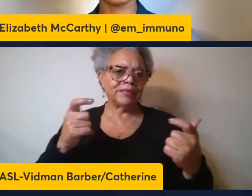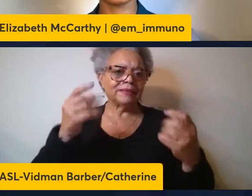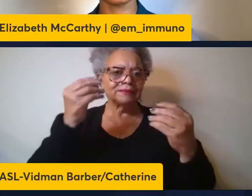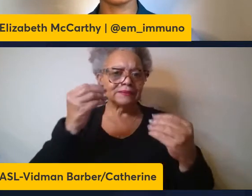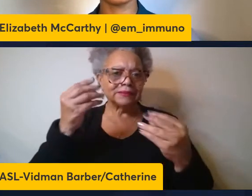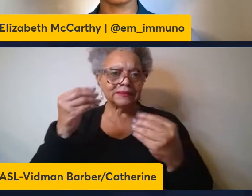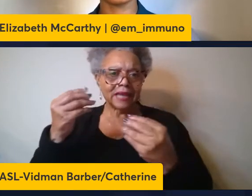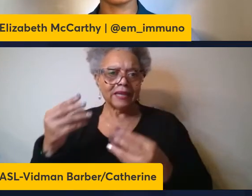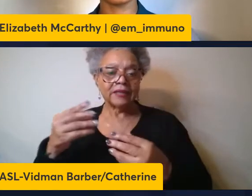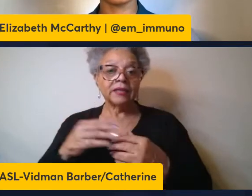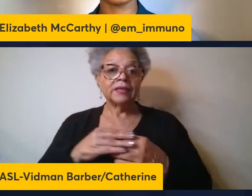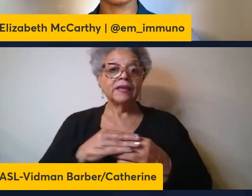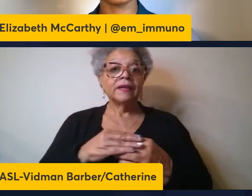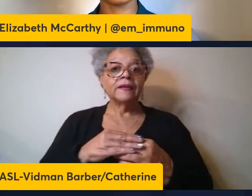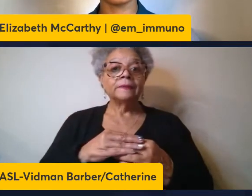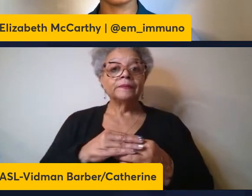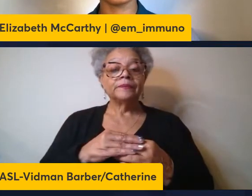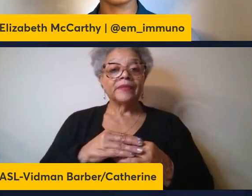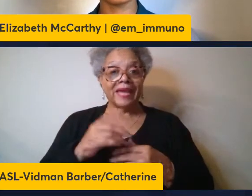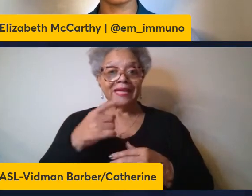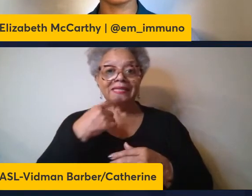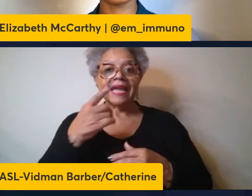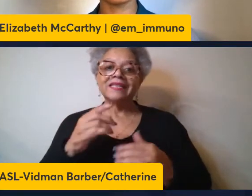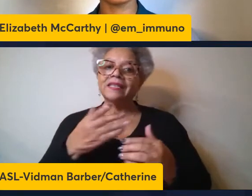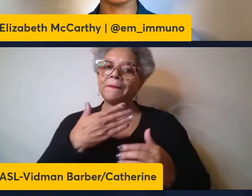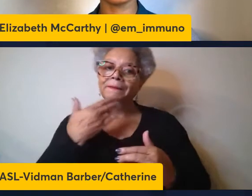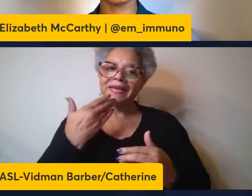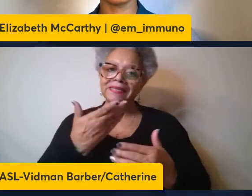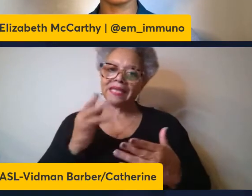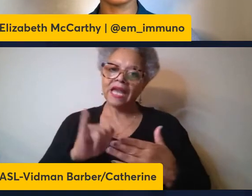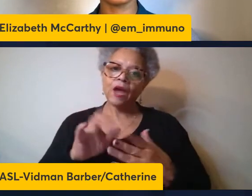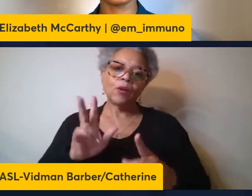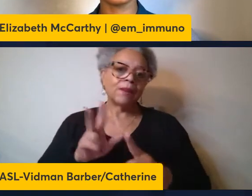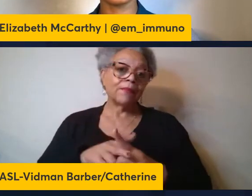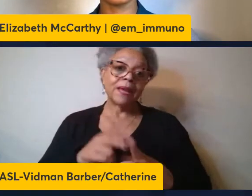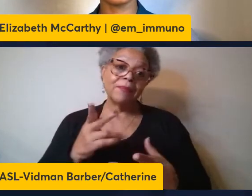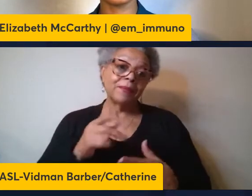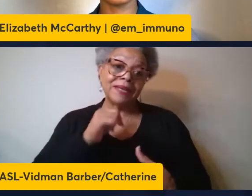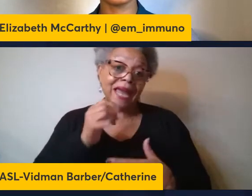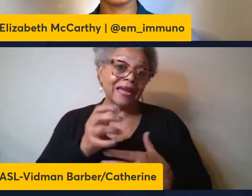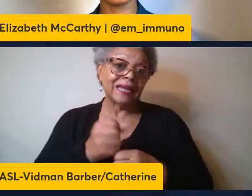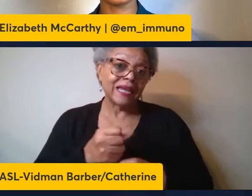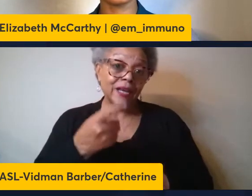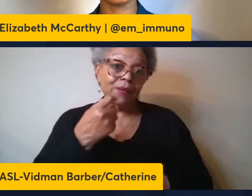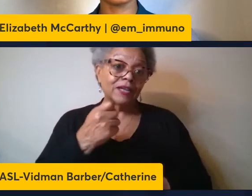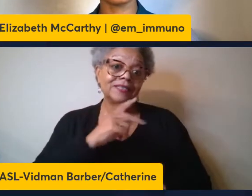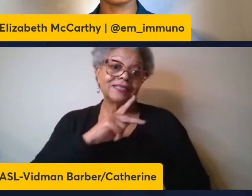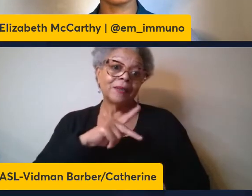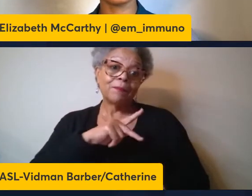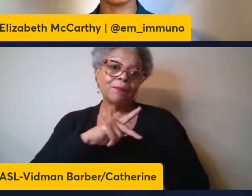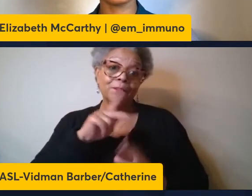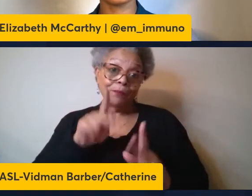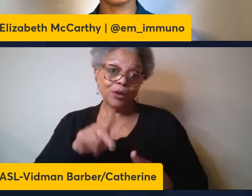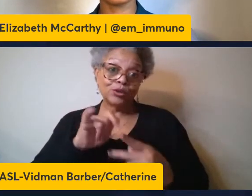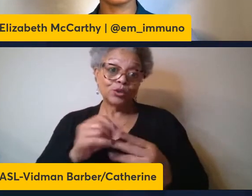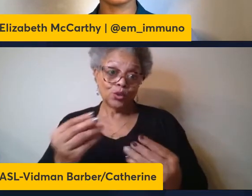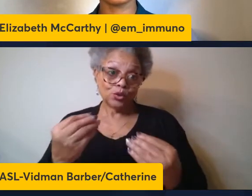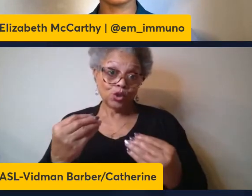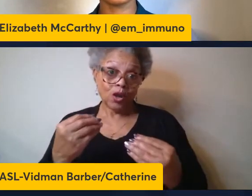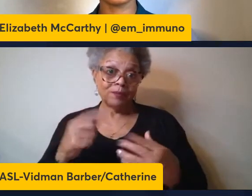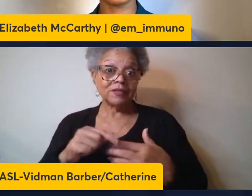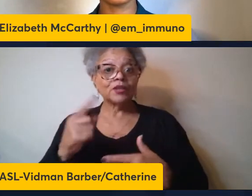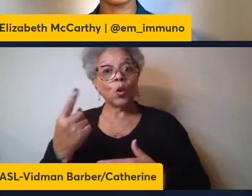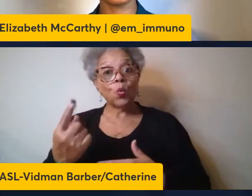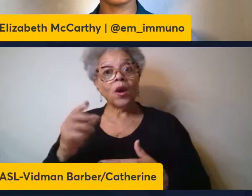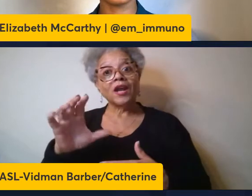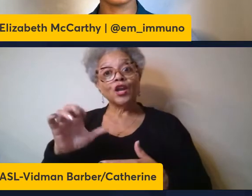And I thought, okay, this is the best thing going. I'll apply. I'll probably not get it because it's the person that taught me R. So one of the coding languages that we